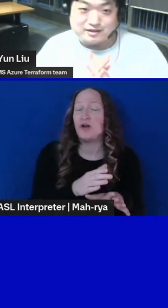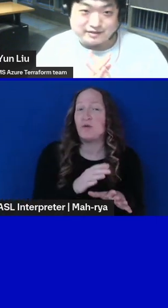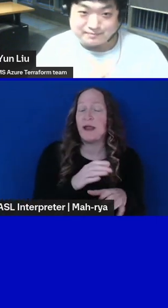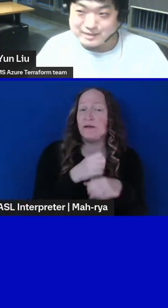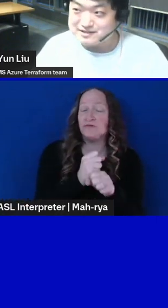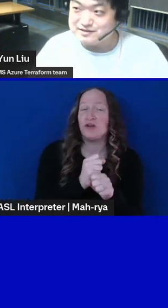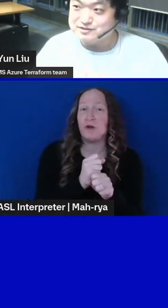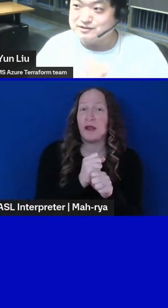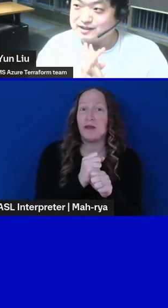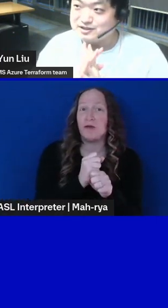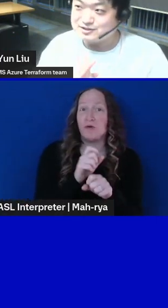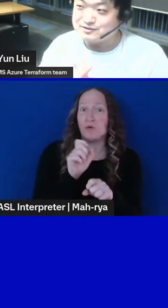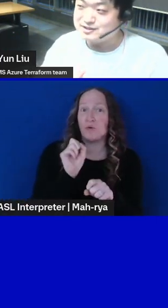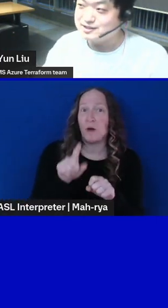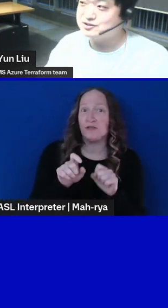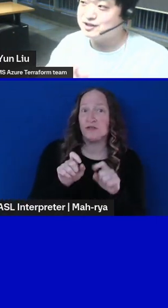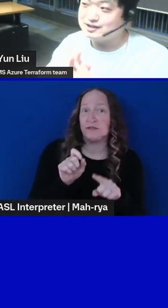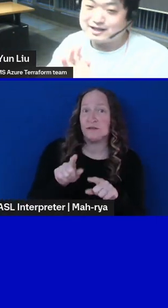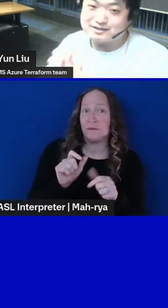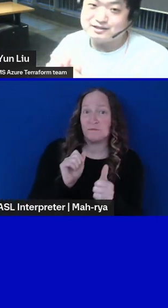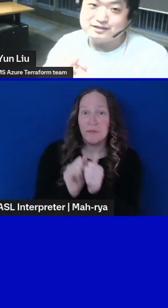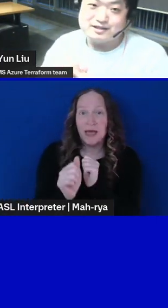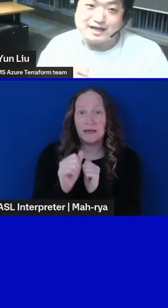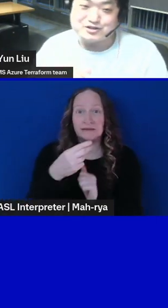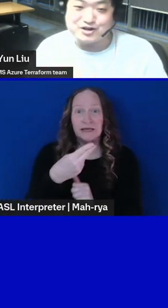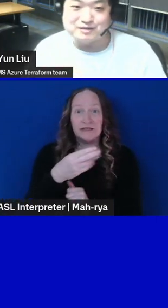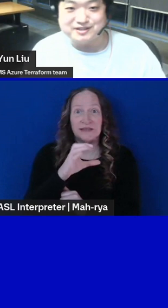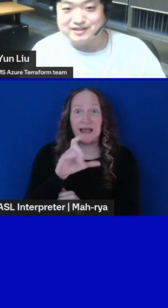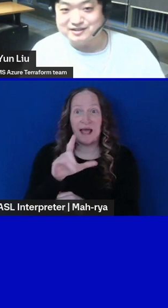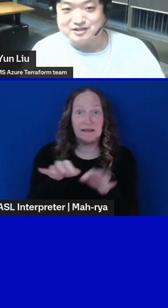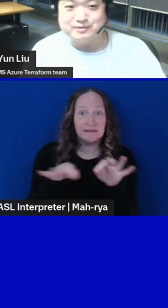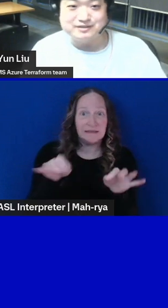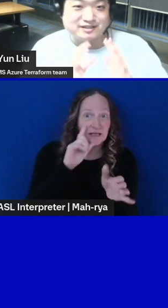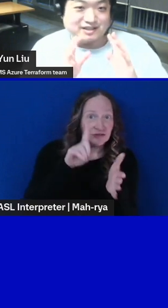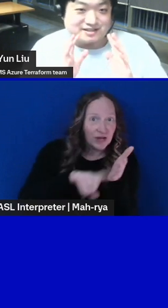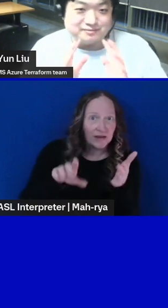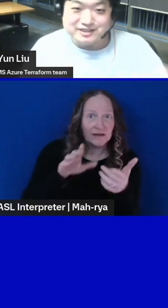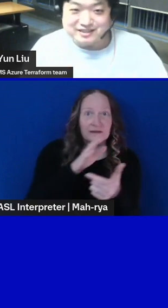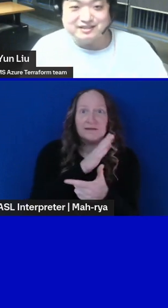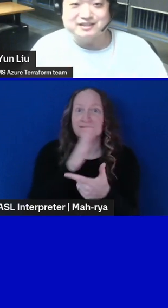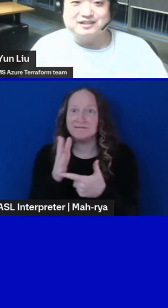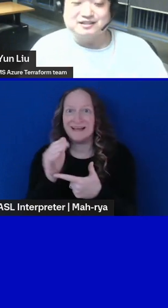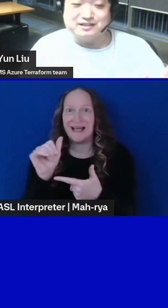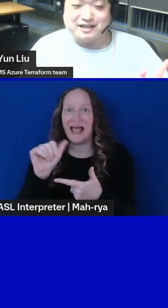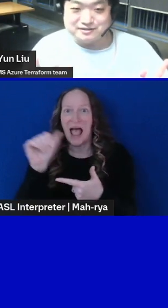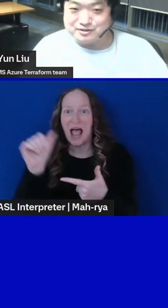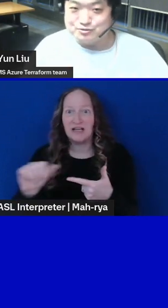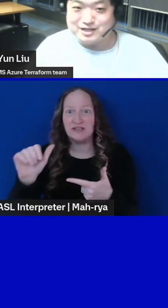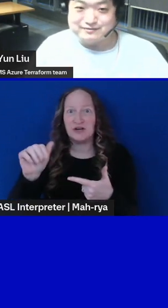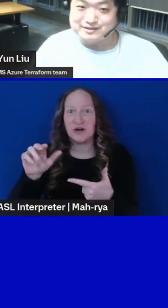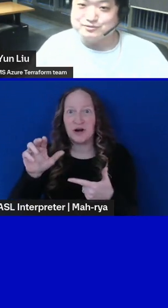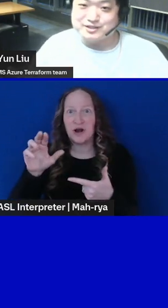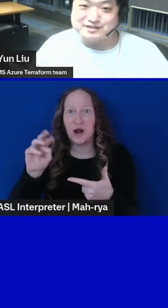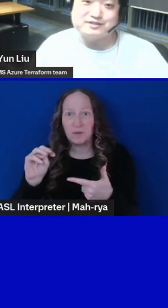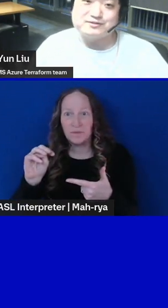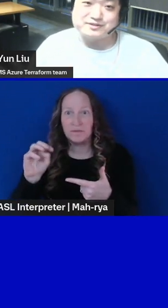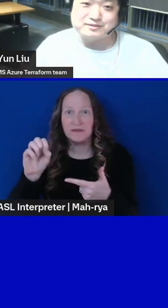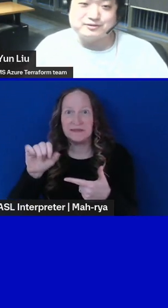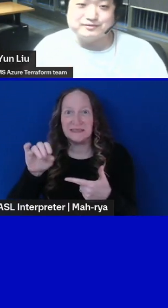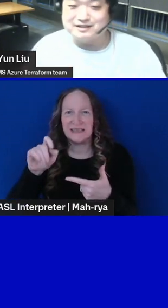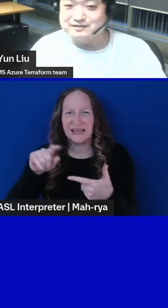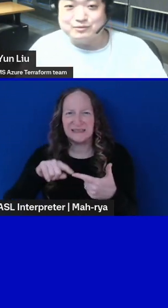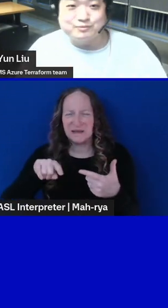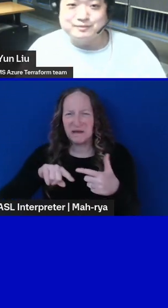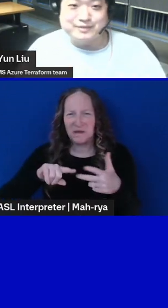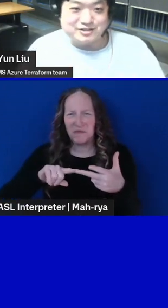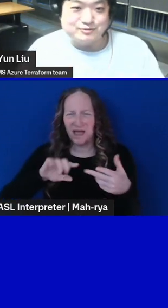questions that passes the HCL syntax check and Azure ARM syntax check, but it's completely has no relevance with the user's